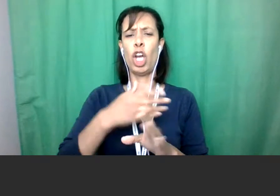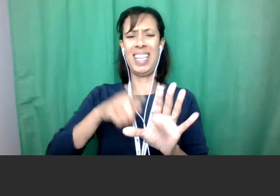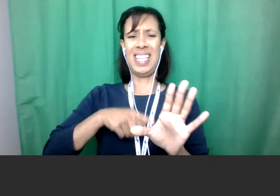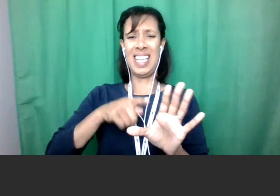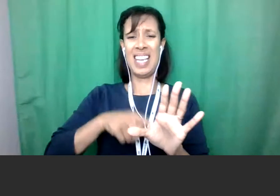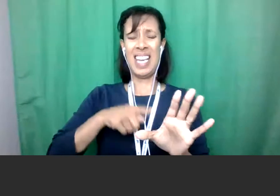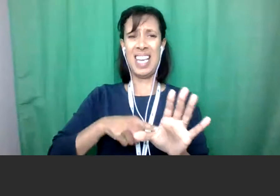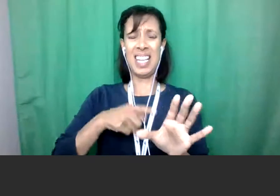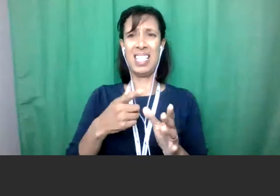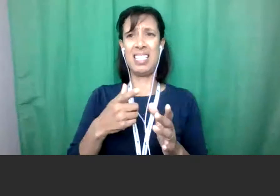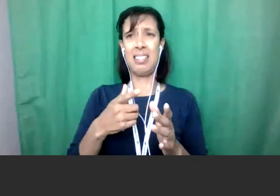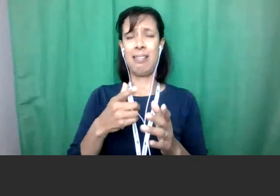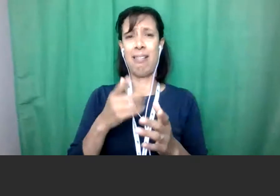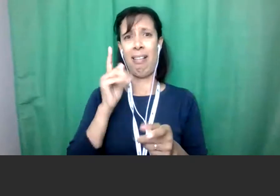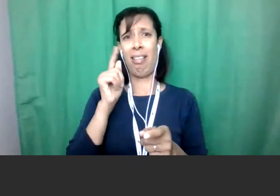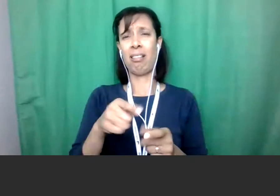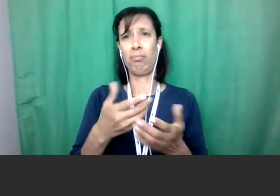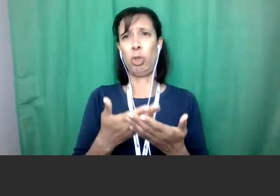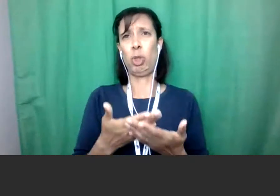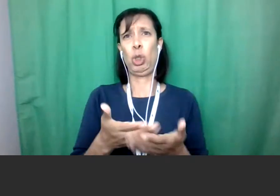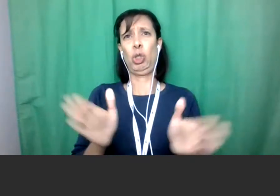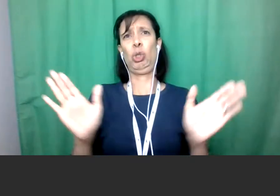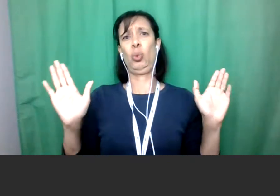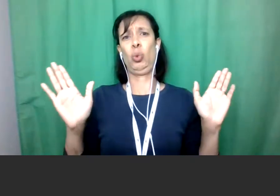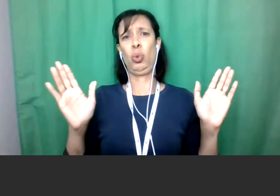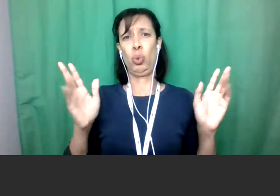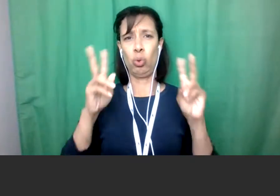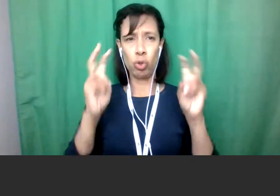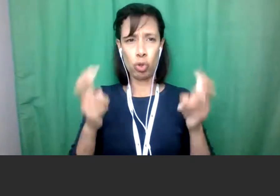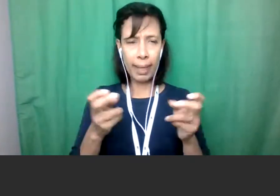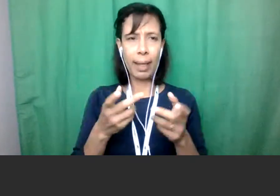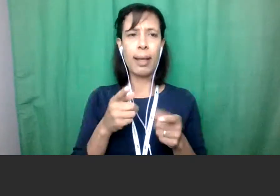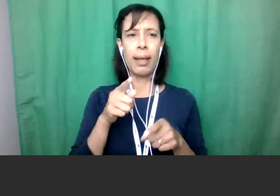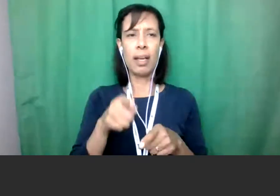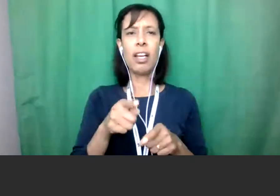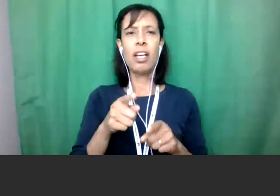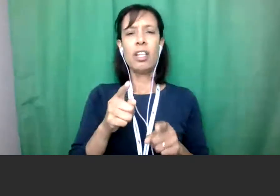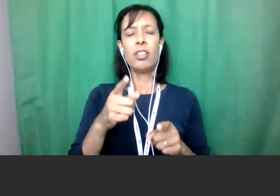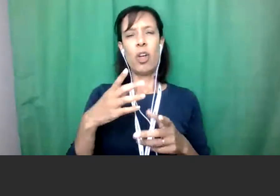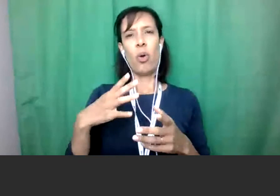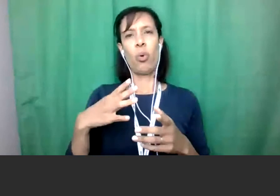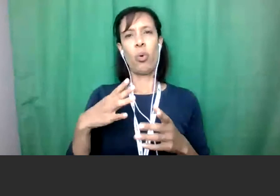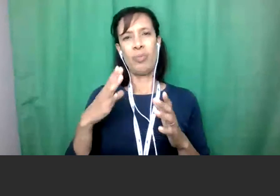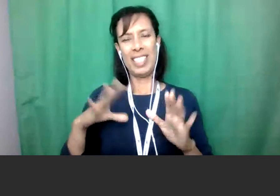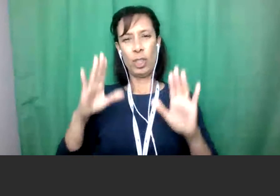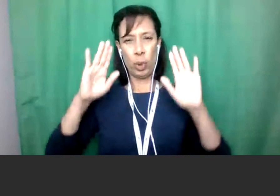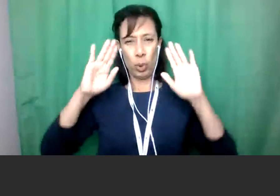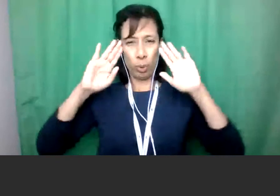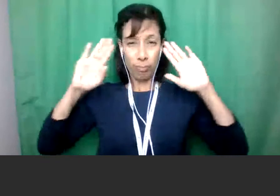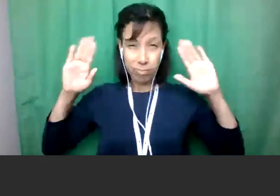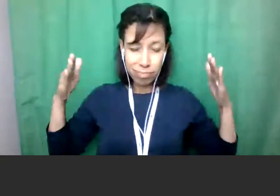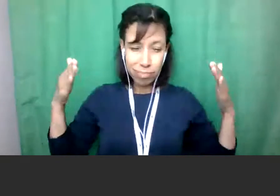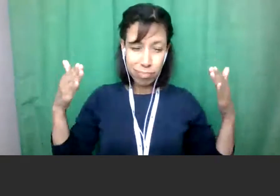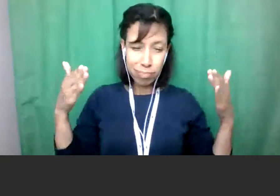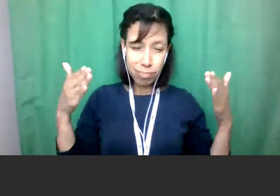in early years. So you've got to focus your research more sharply. Carrying out research